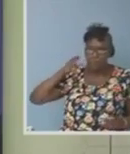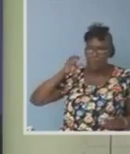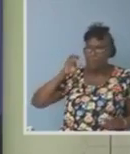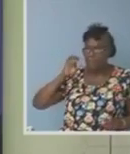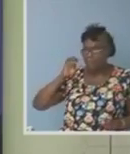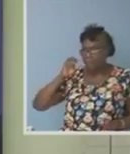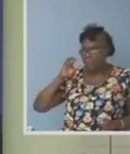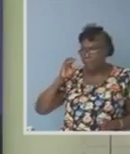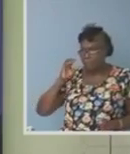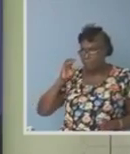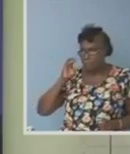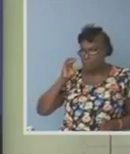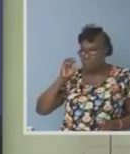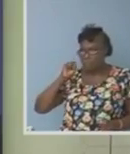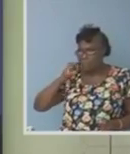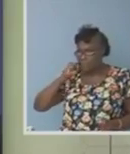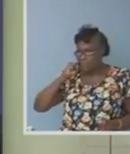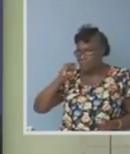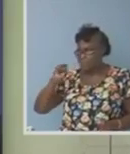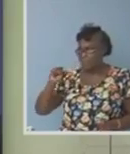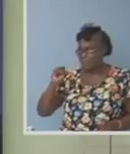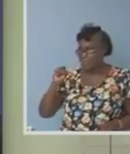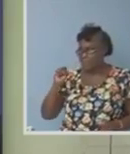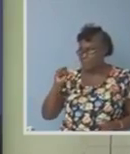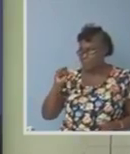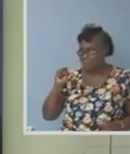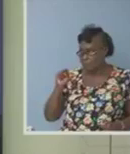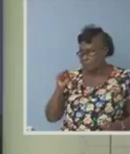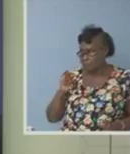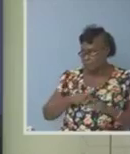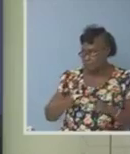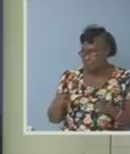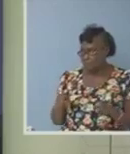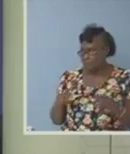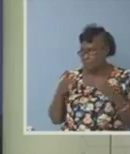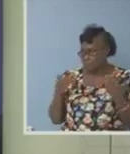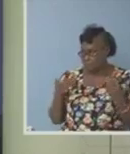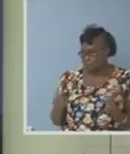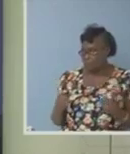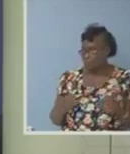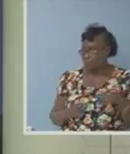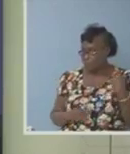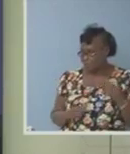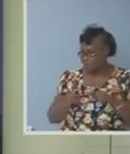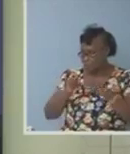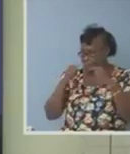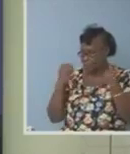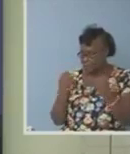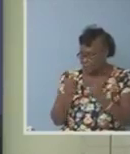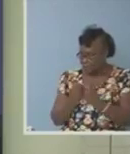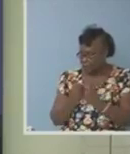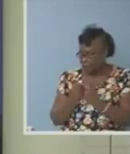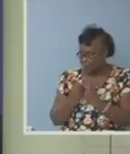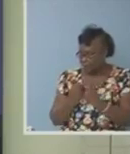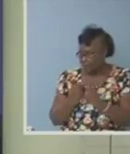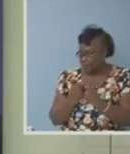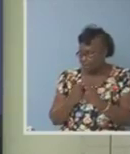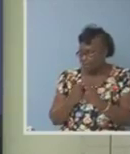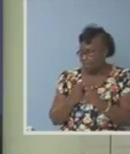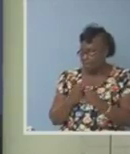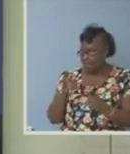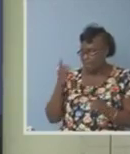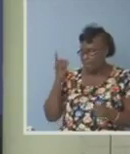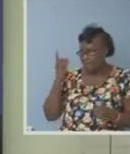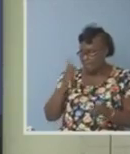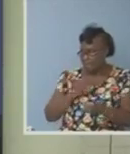down a definite date for the meeting. But yes, the ministerial team of Mrs. Alison West, Minister